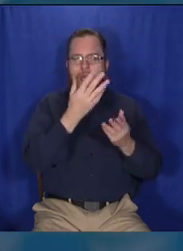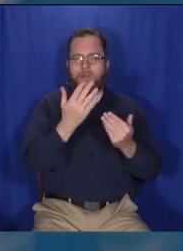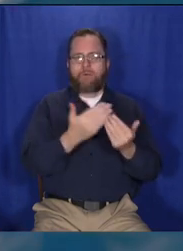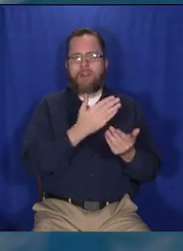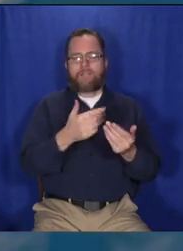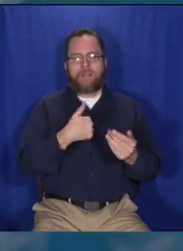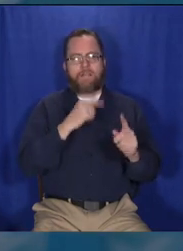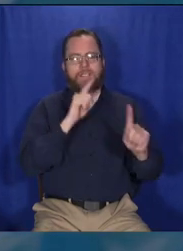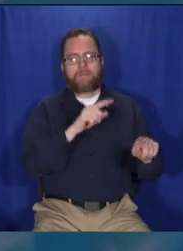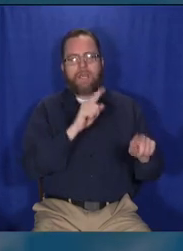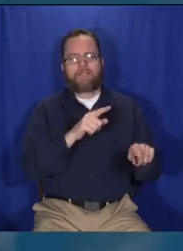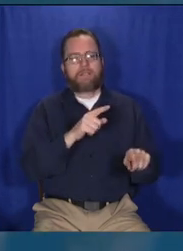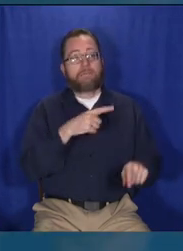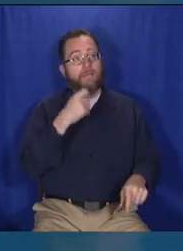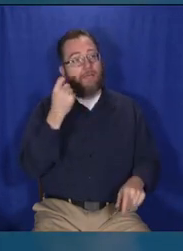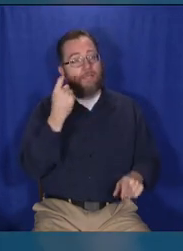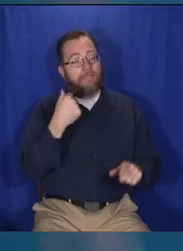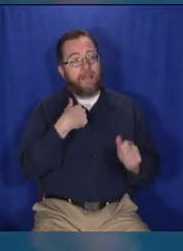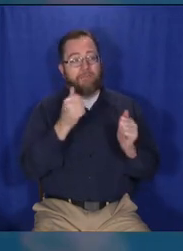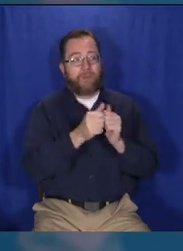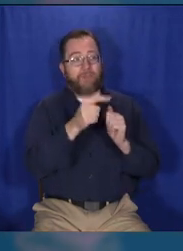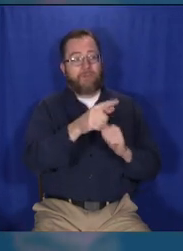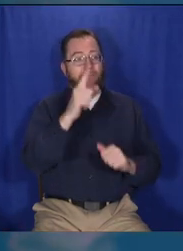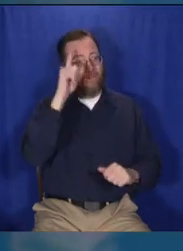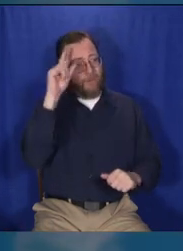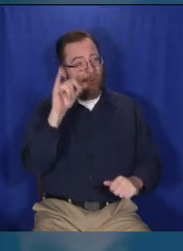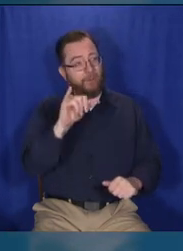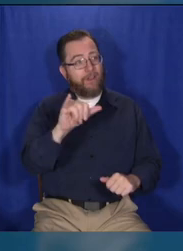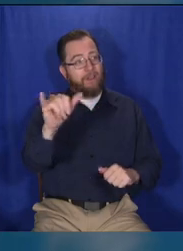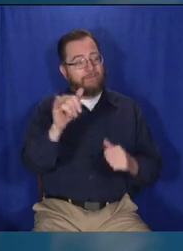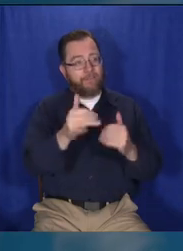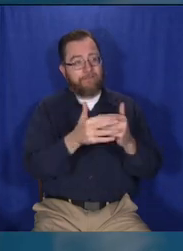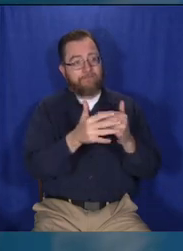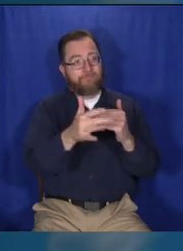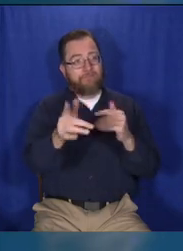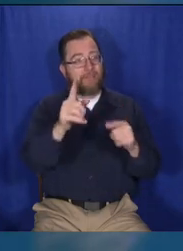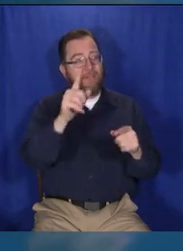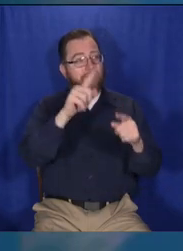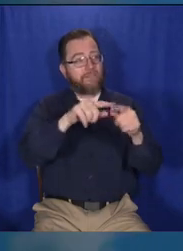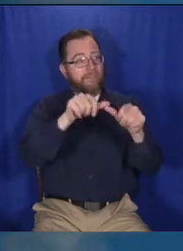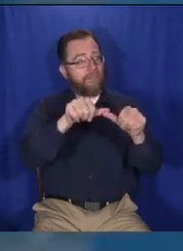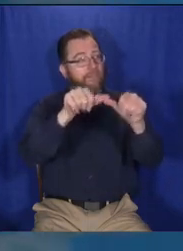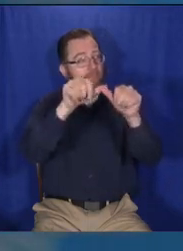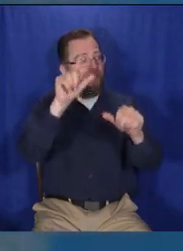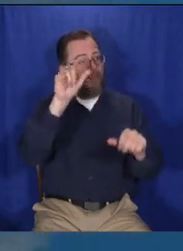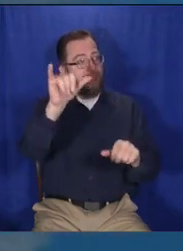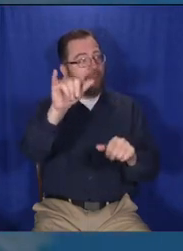behold, I am with you always to the end of the age. We'll see you next time, church.